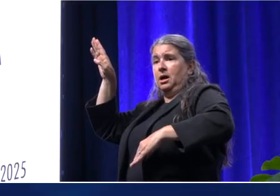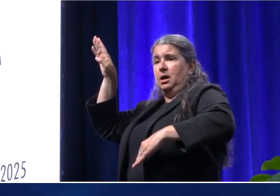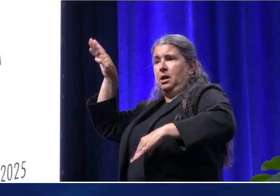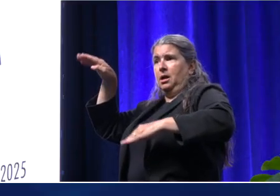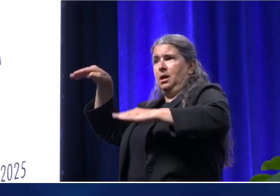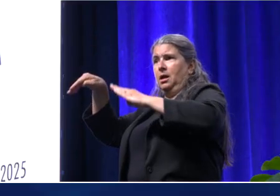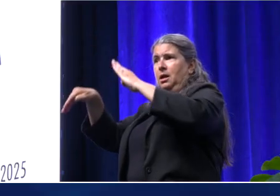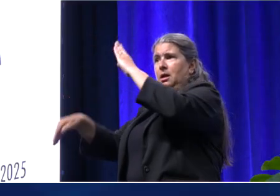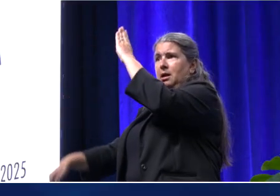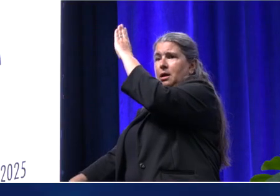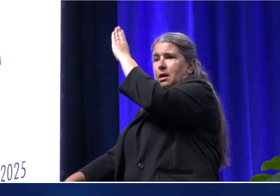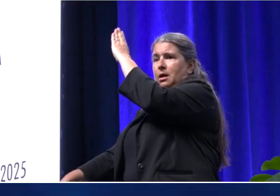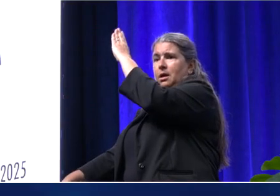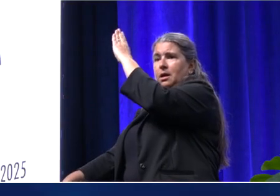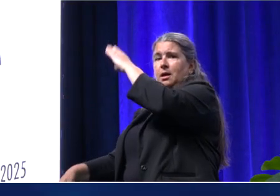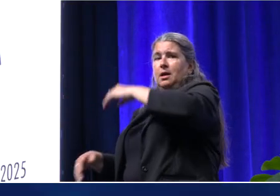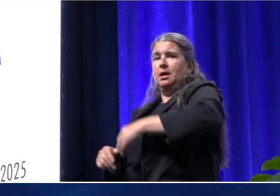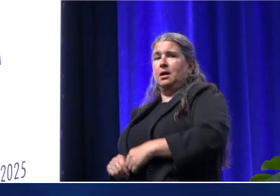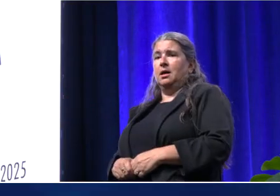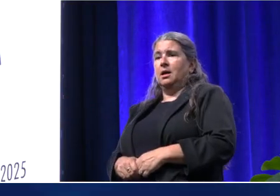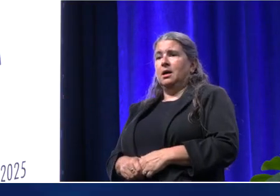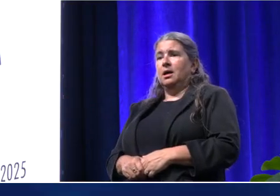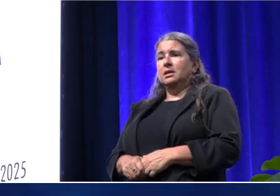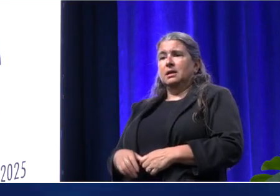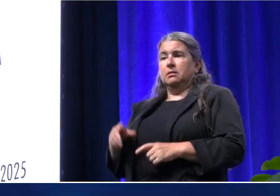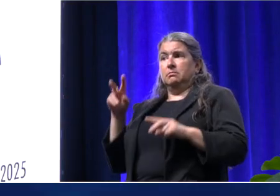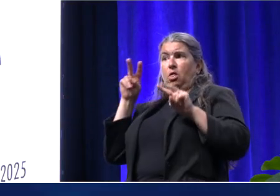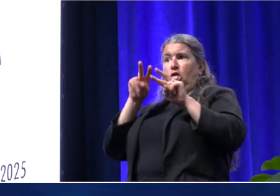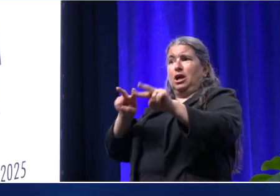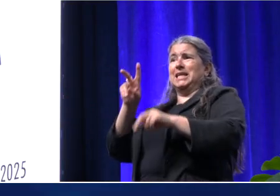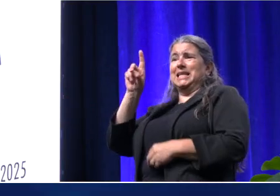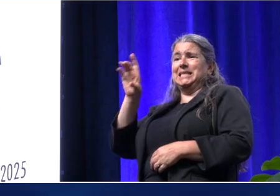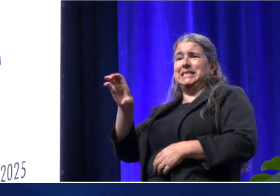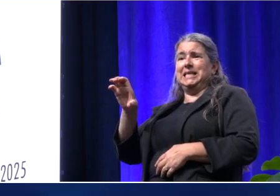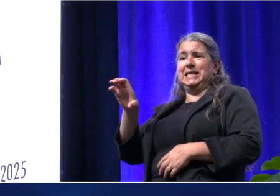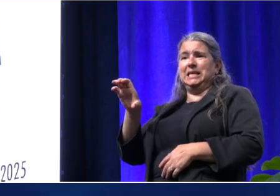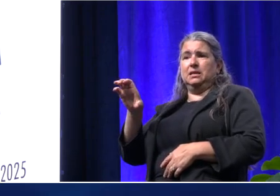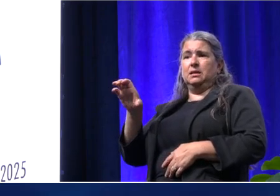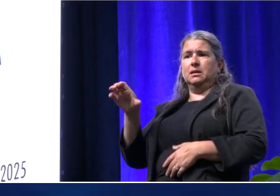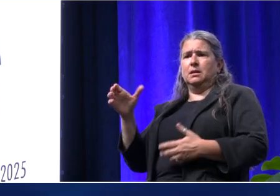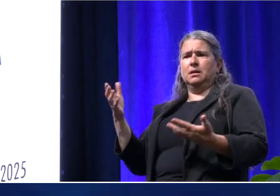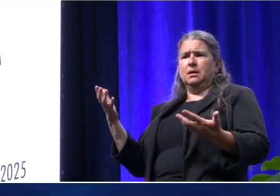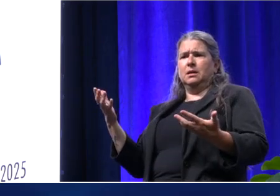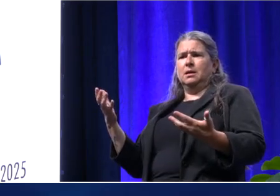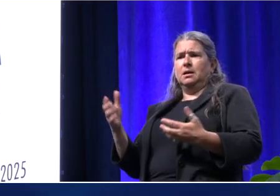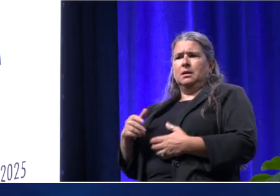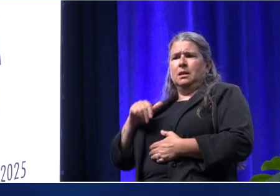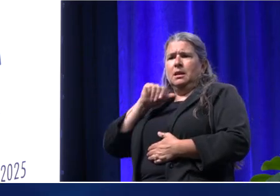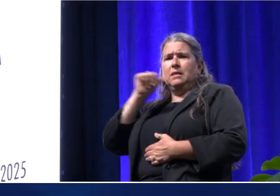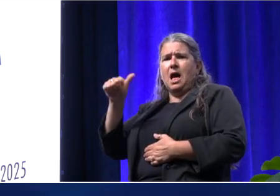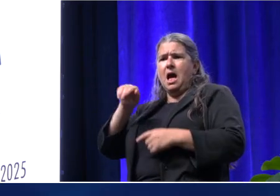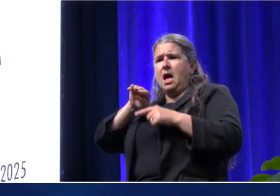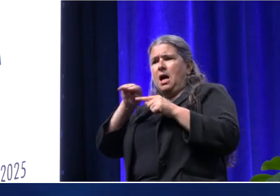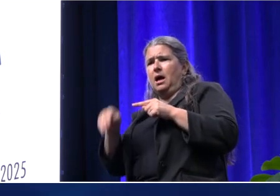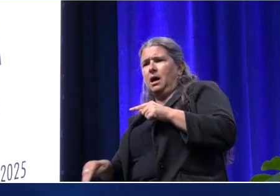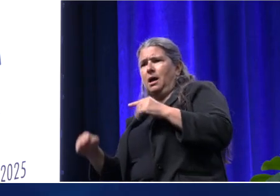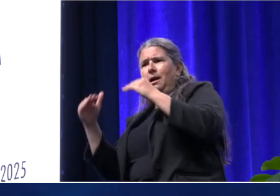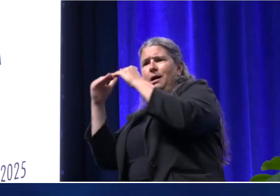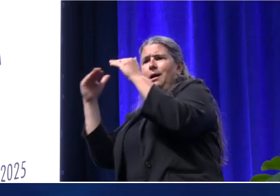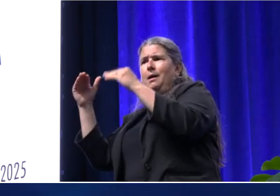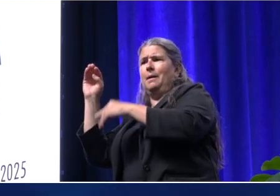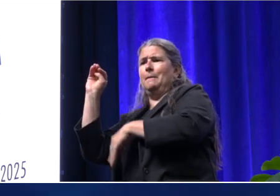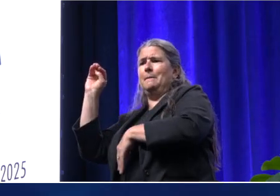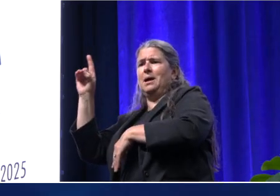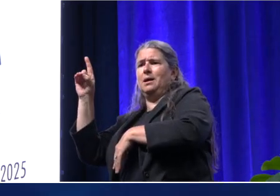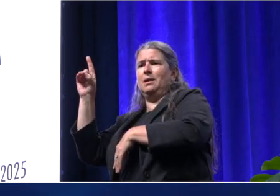but they still haven't had as much of a reduction as the other 2 places. So these 3 spots, so close